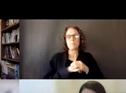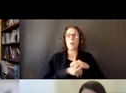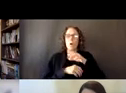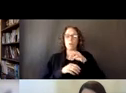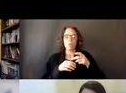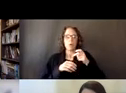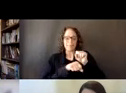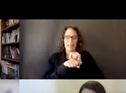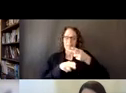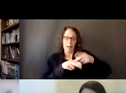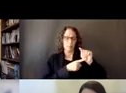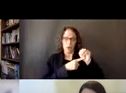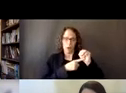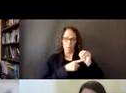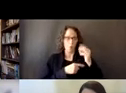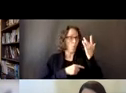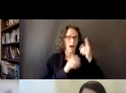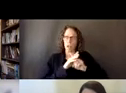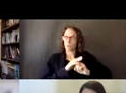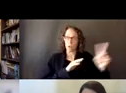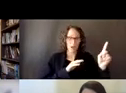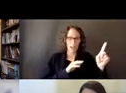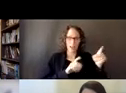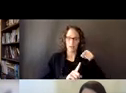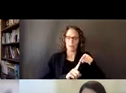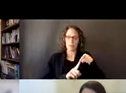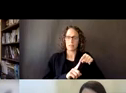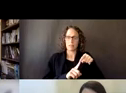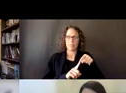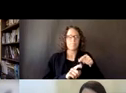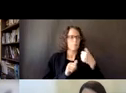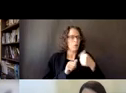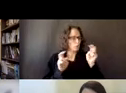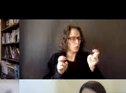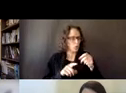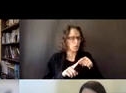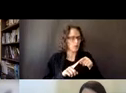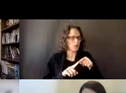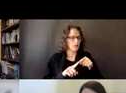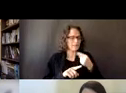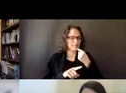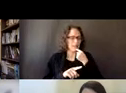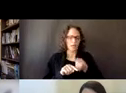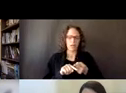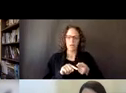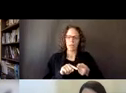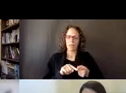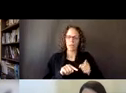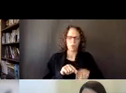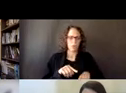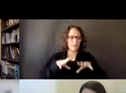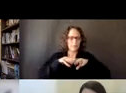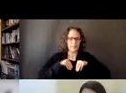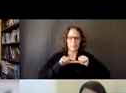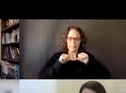from Houston because he could not, and I think if I'm remembering the quote, he could not concede to continue being